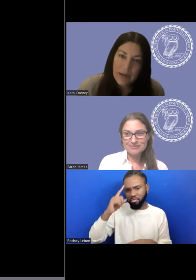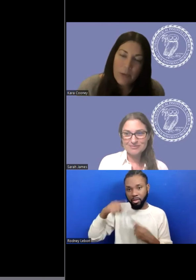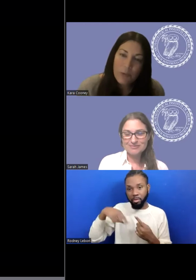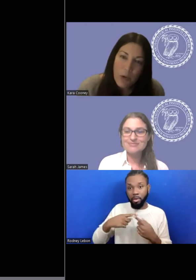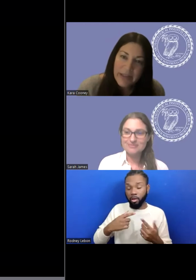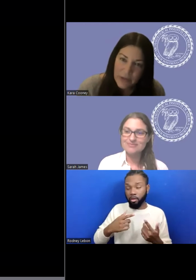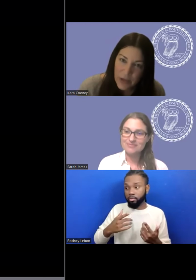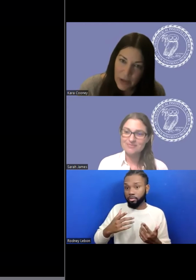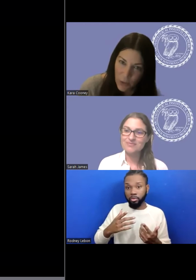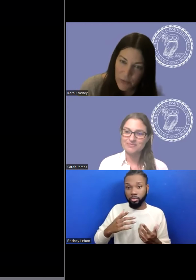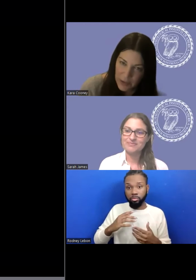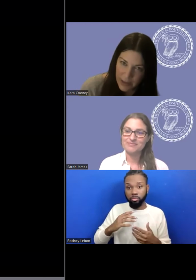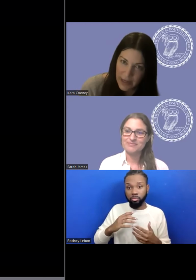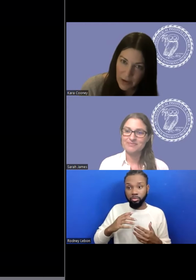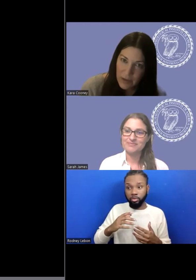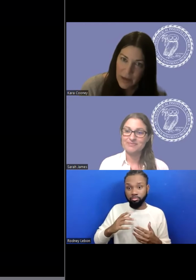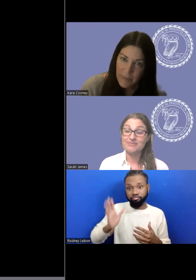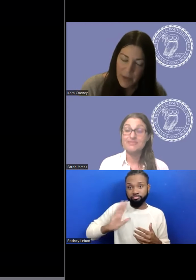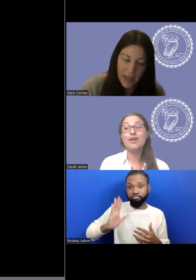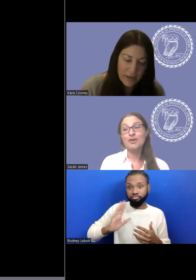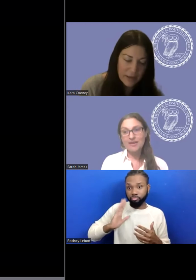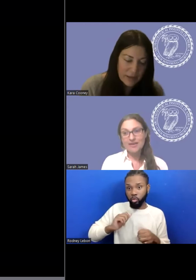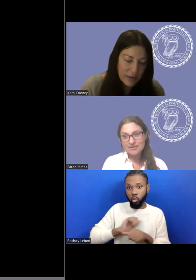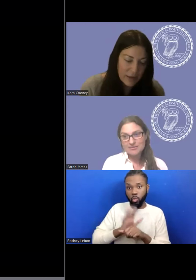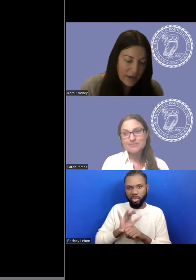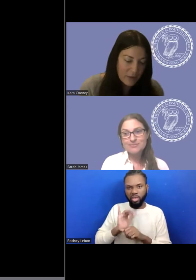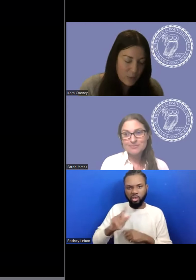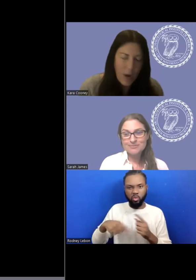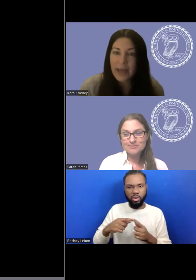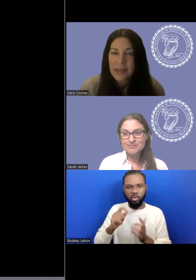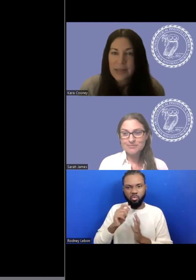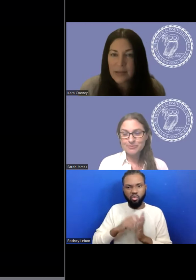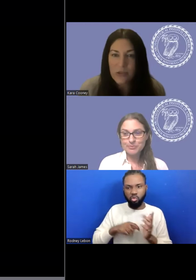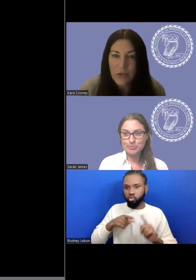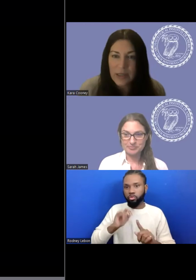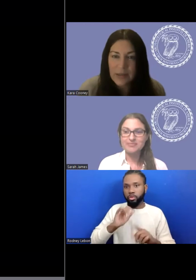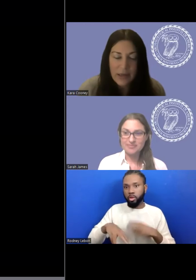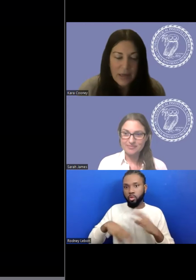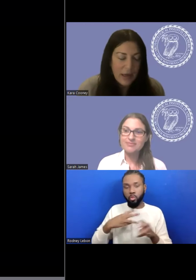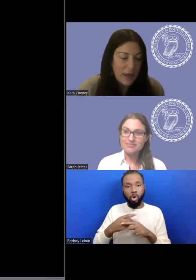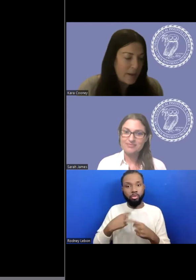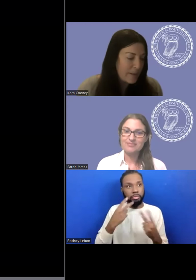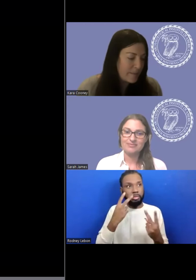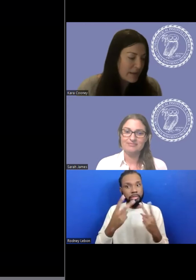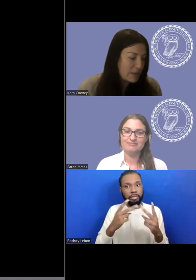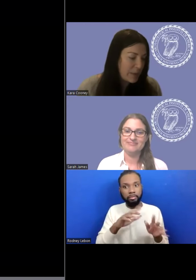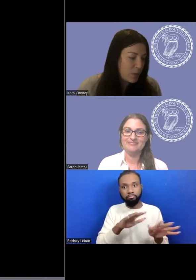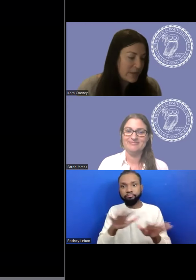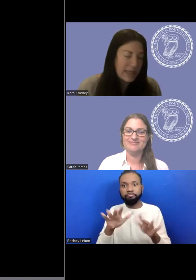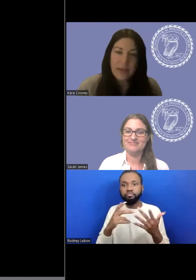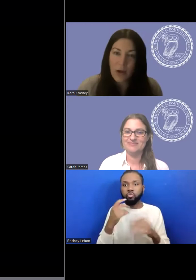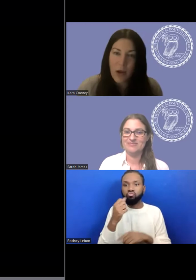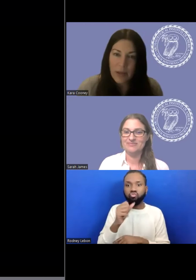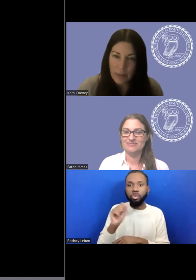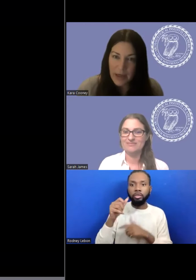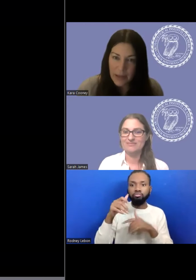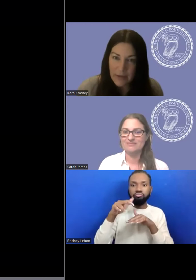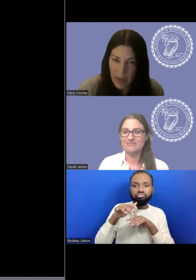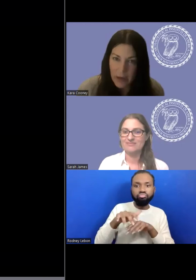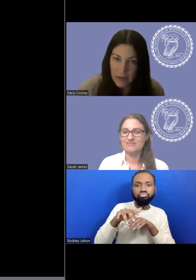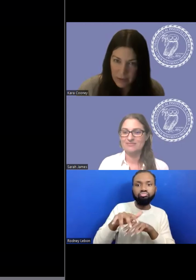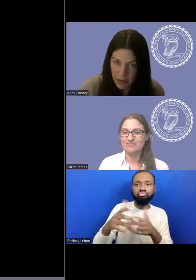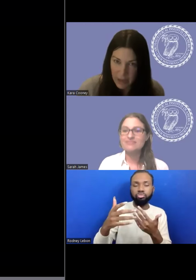in. I wrote this during COVID lockdown and riots in the streets, as people were saying that